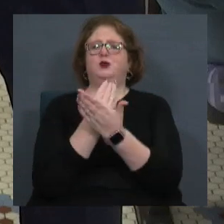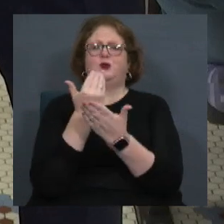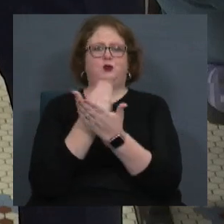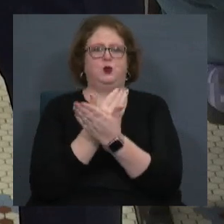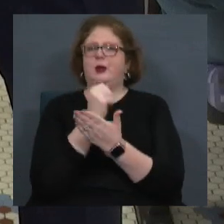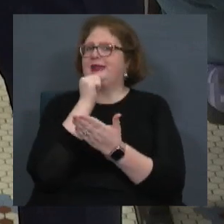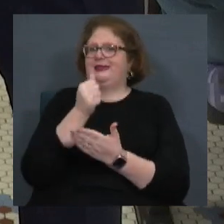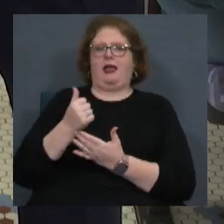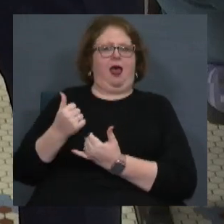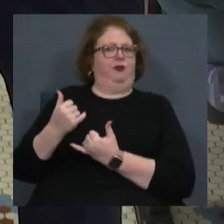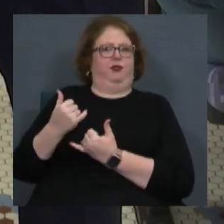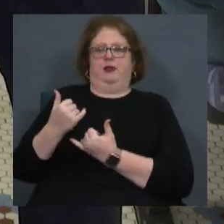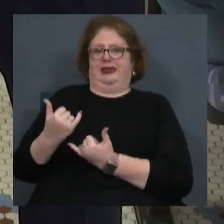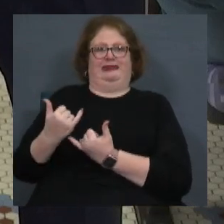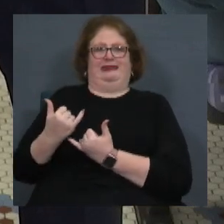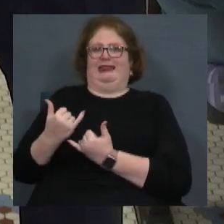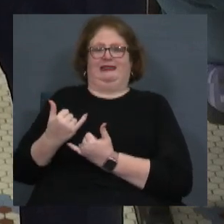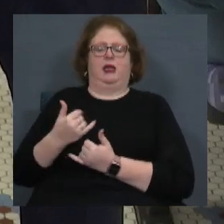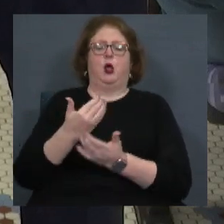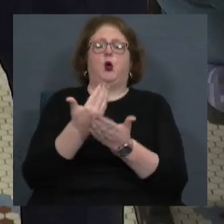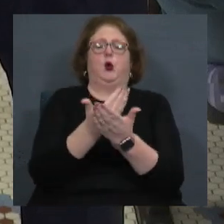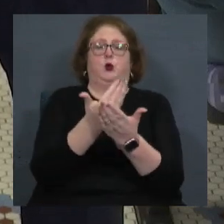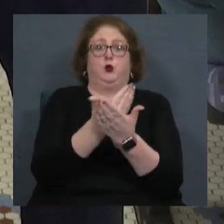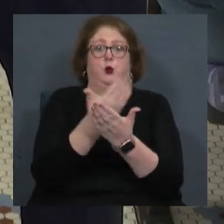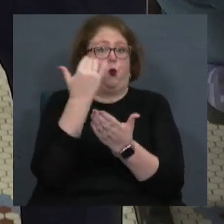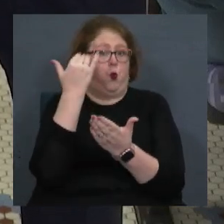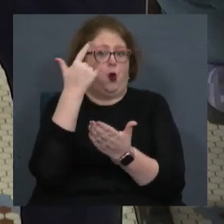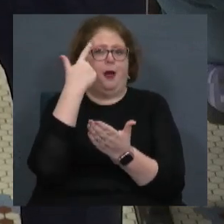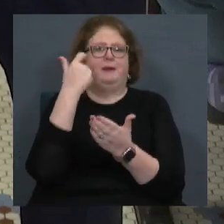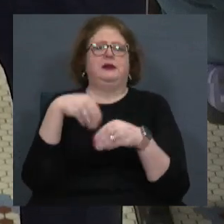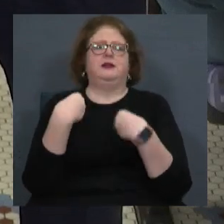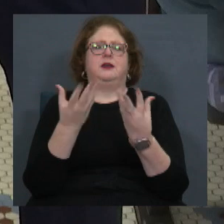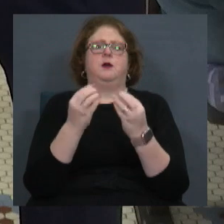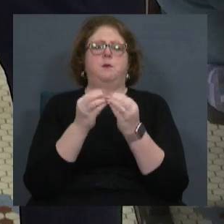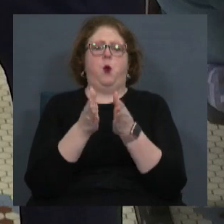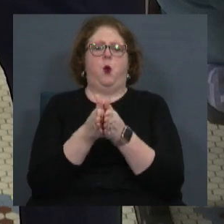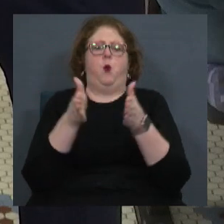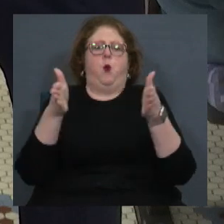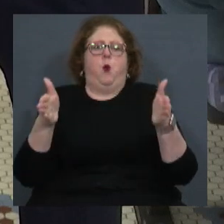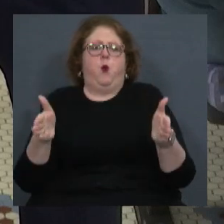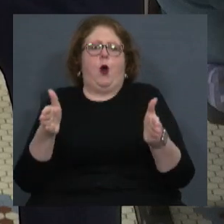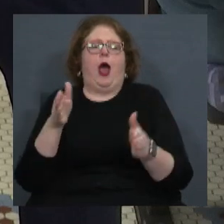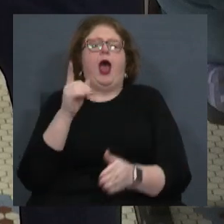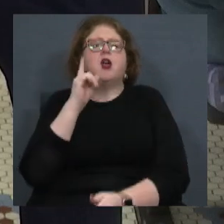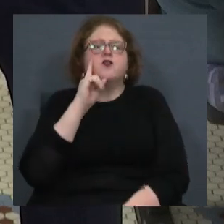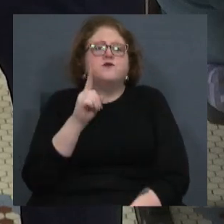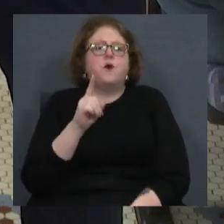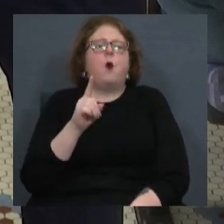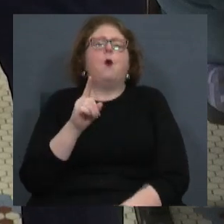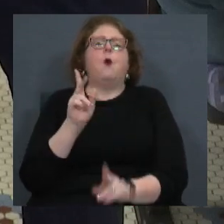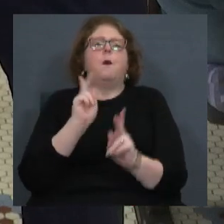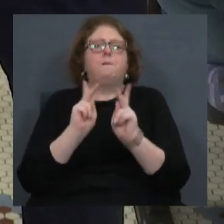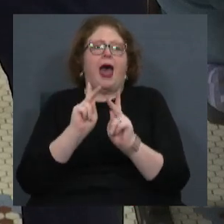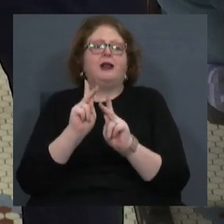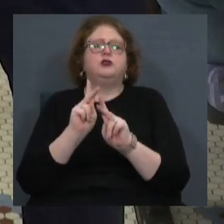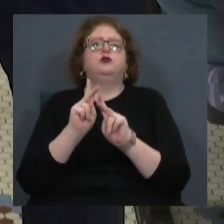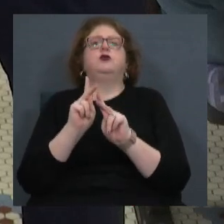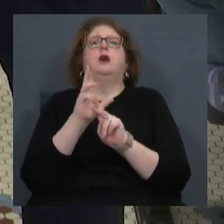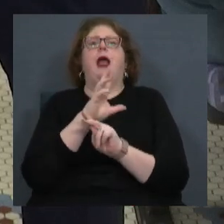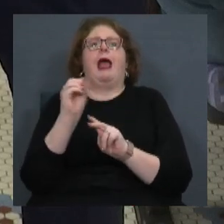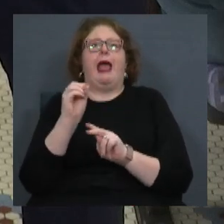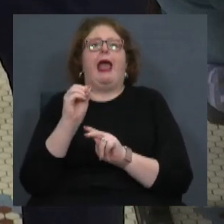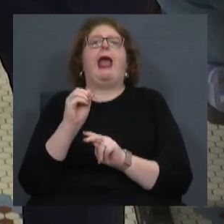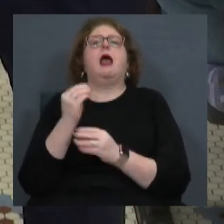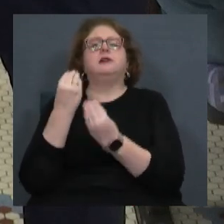reason why a new facility is necessary is because it gives you a wider area for both passengers and concessions. If you've been out there recently at a busy